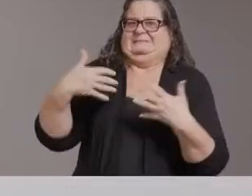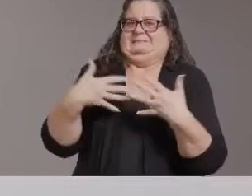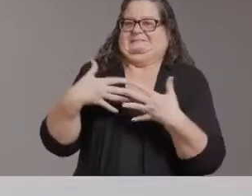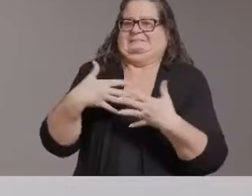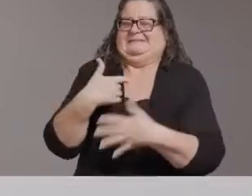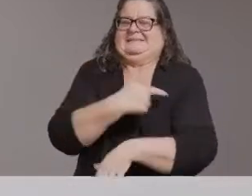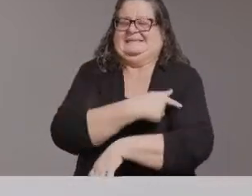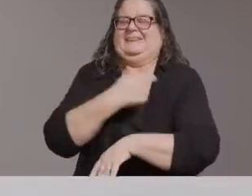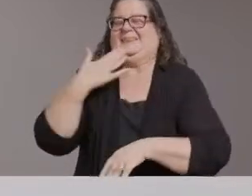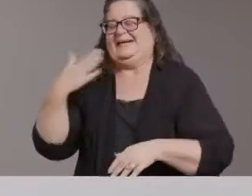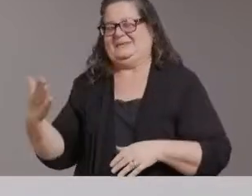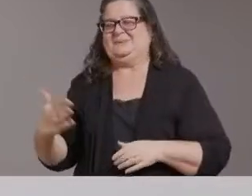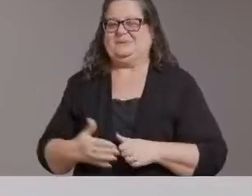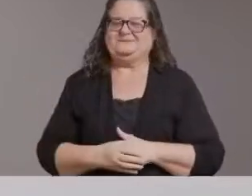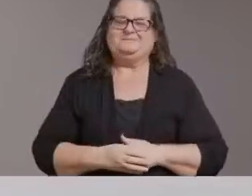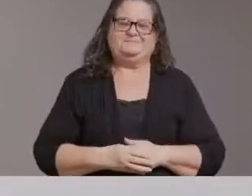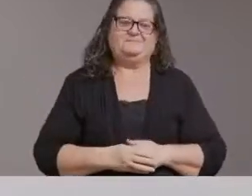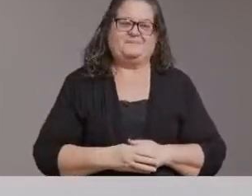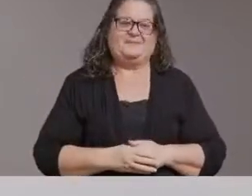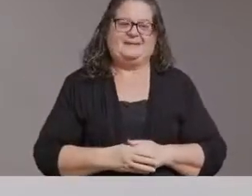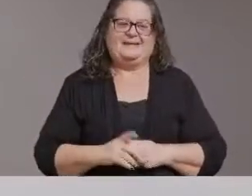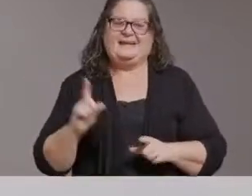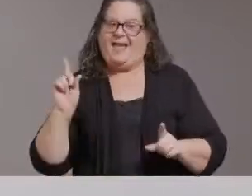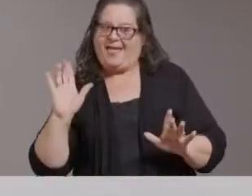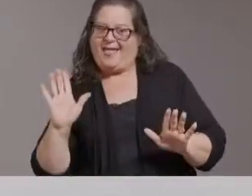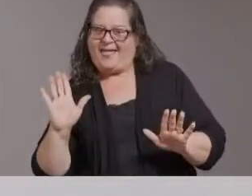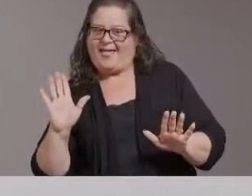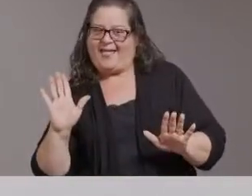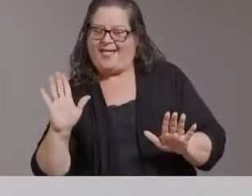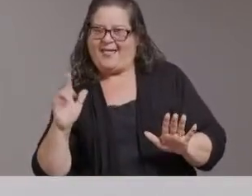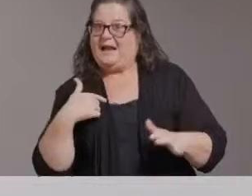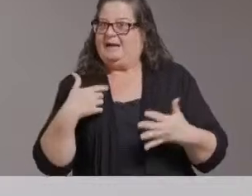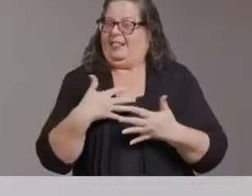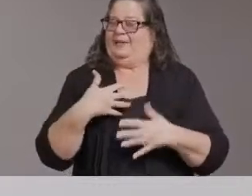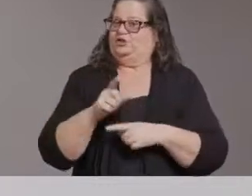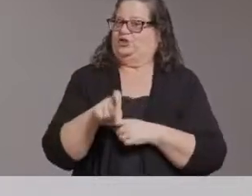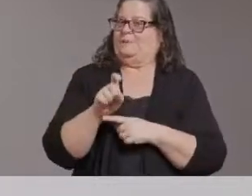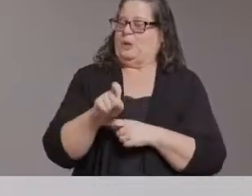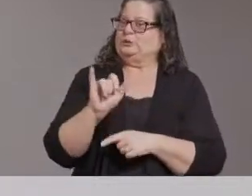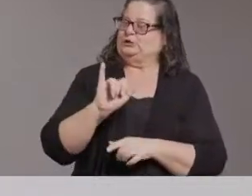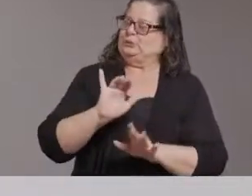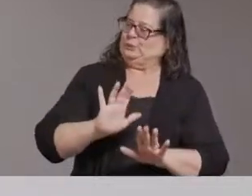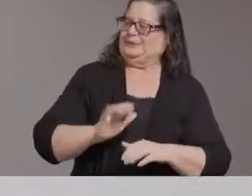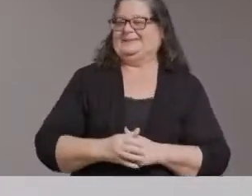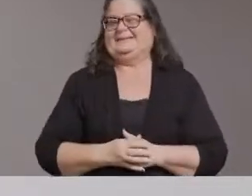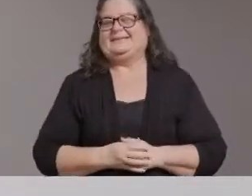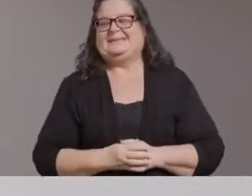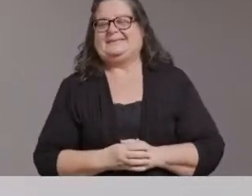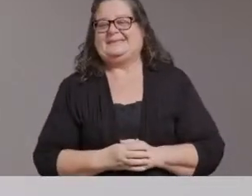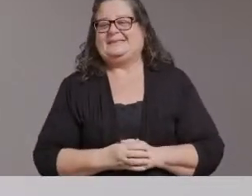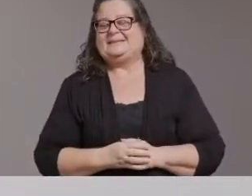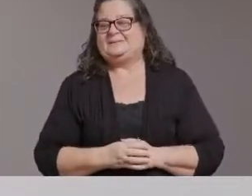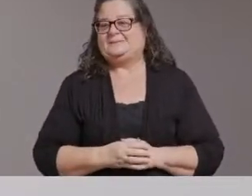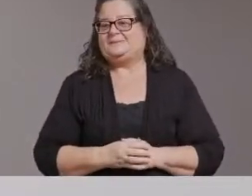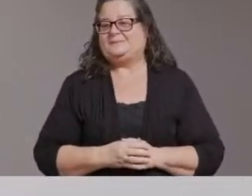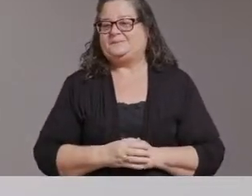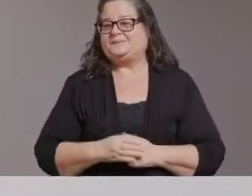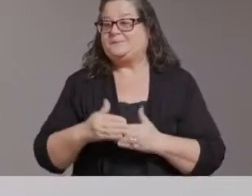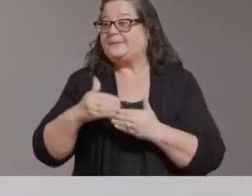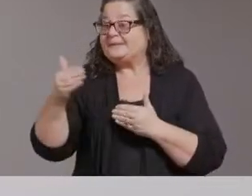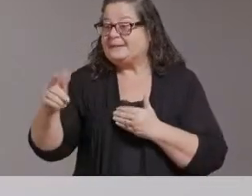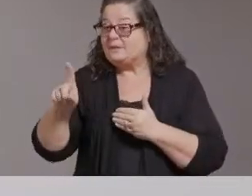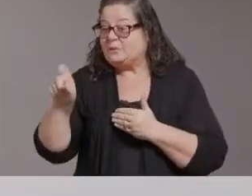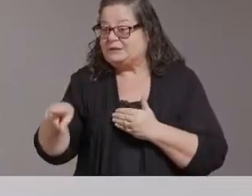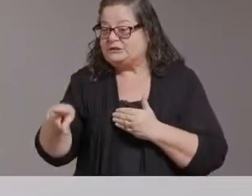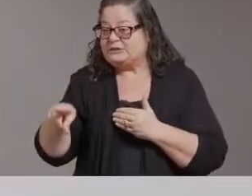And scorpions. Oh, yeah. Next is Taja in Tucson. Oops, sorry.